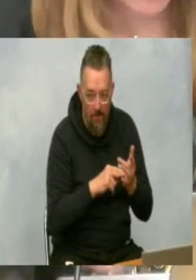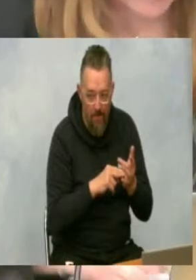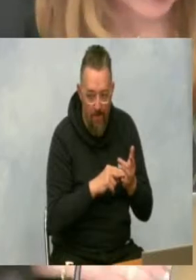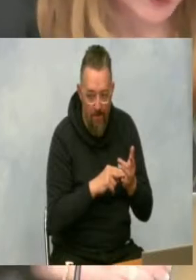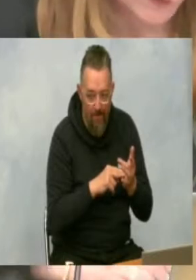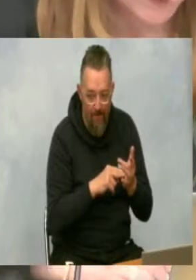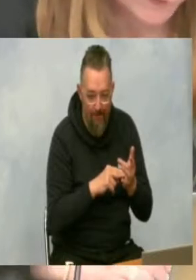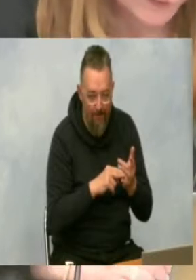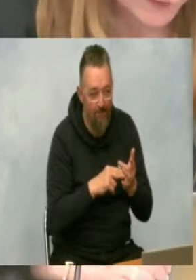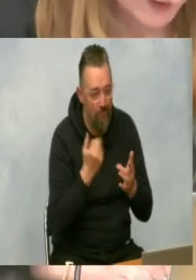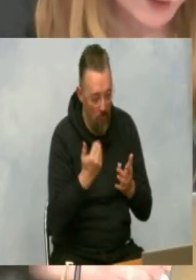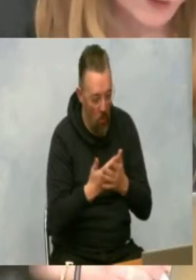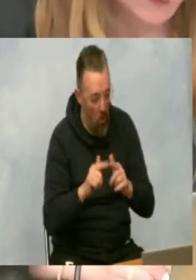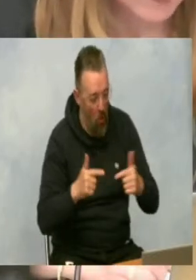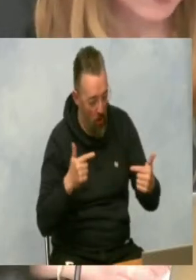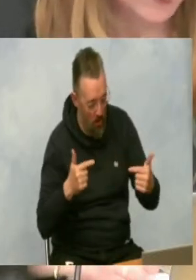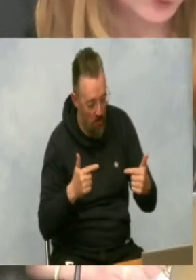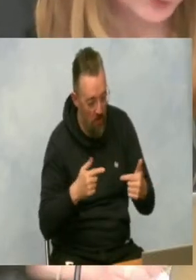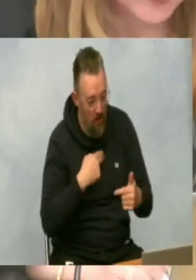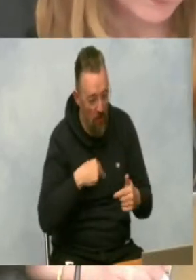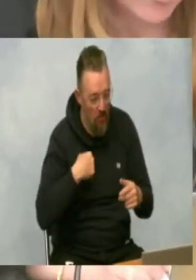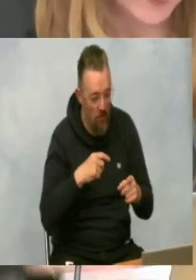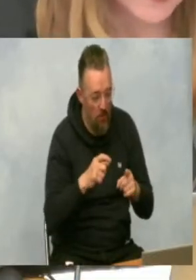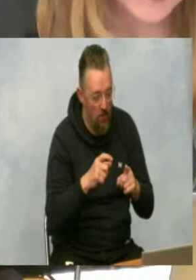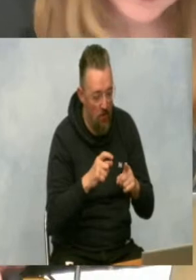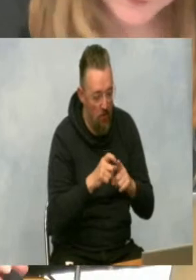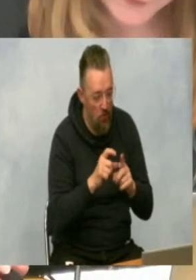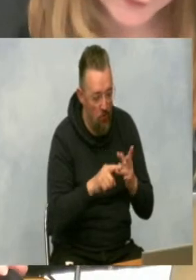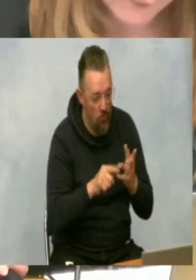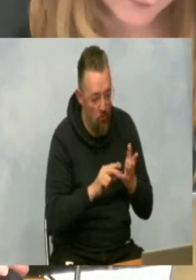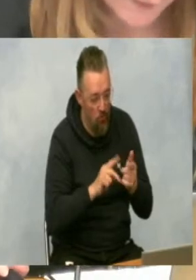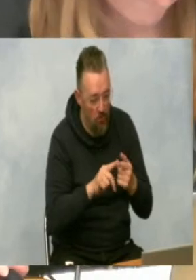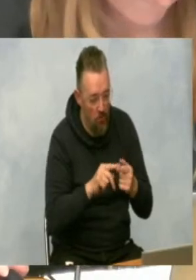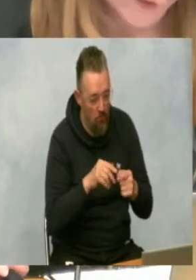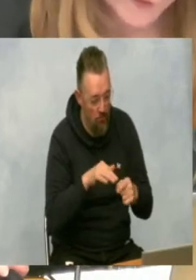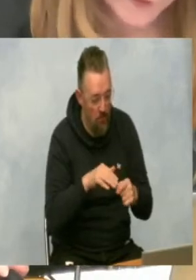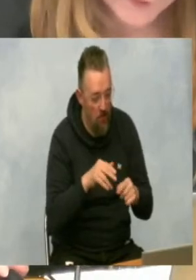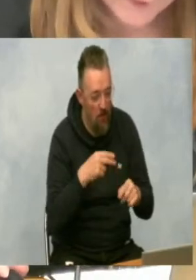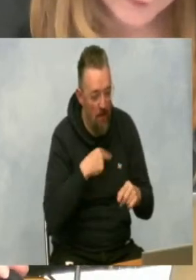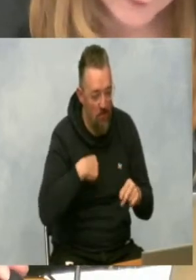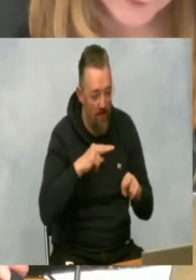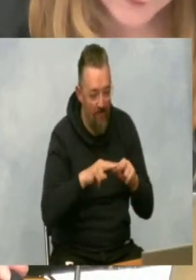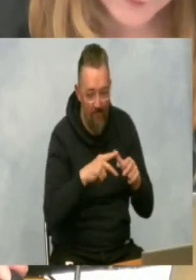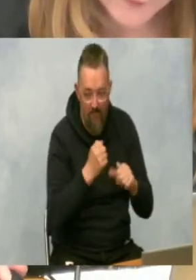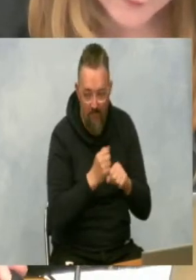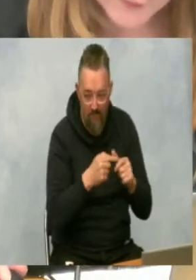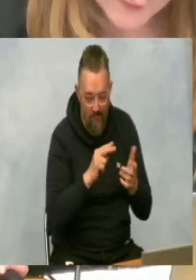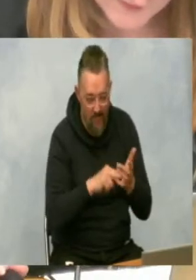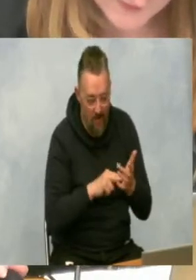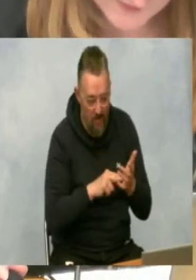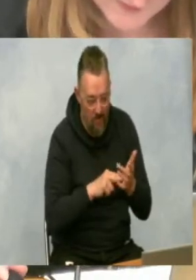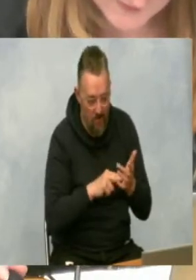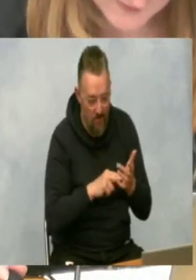Yes, it's online. Councillor Dewan is present. Councillor Fagan.